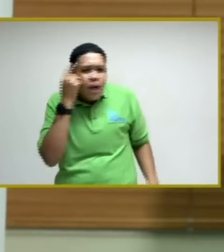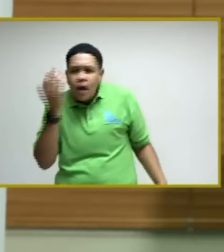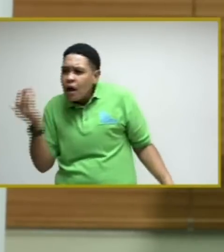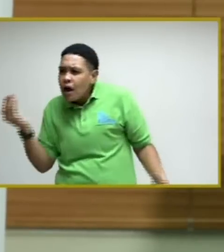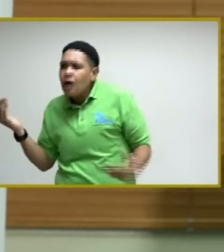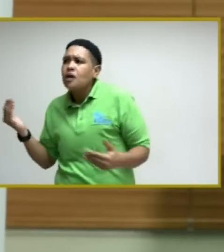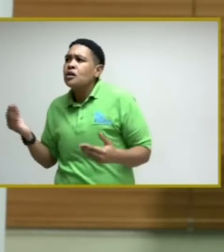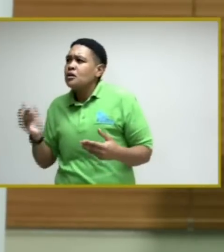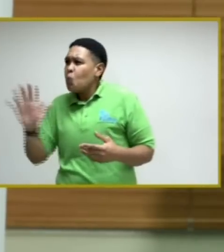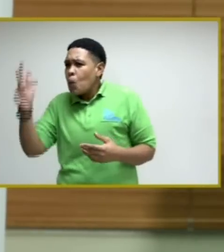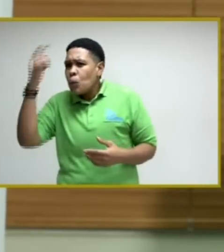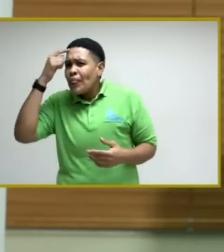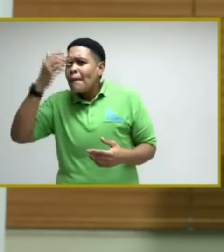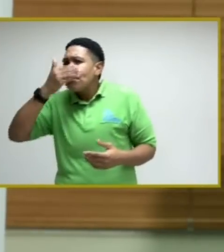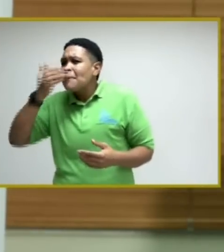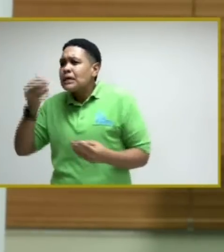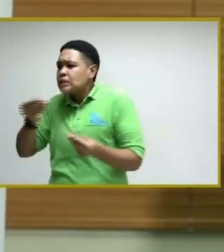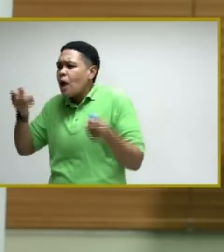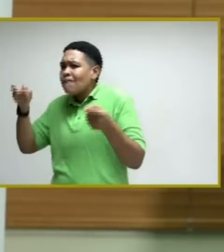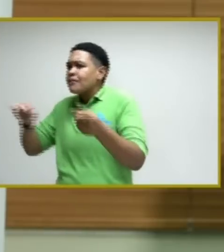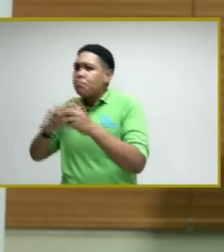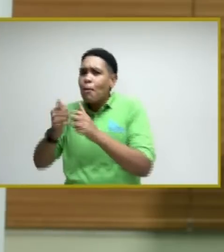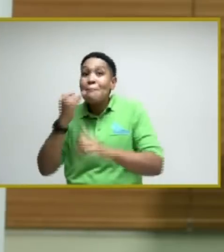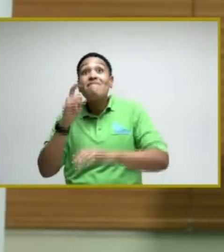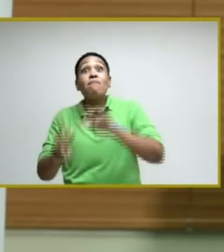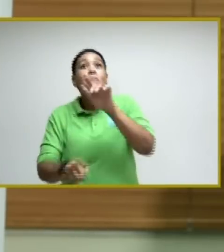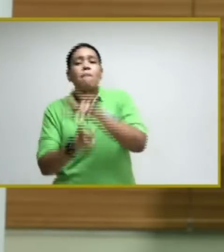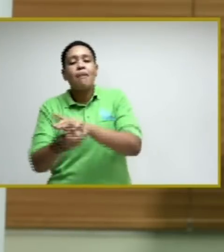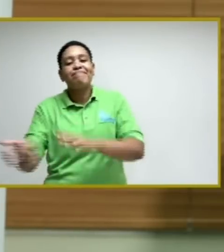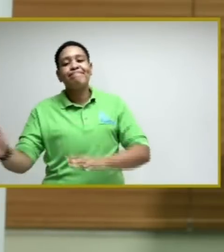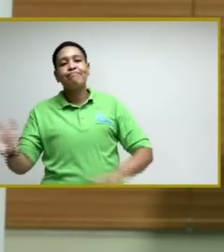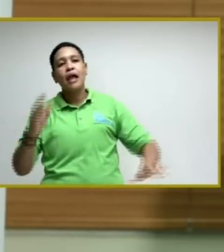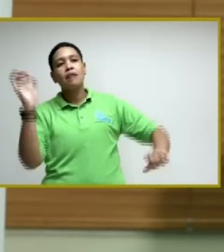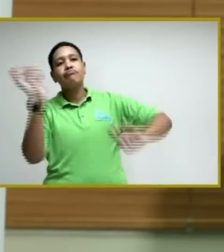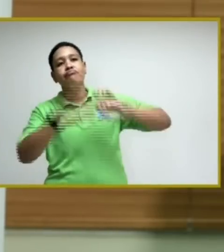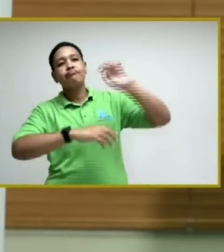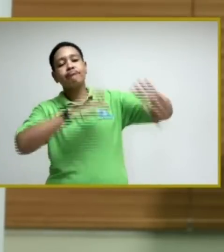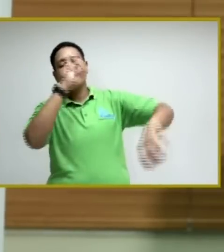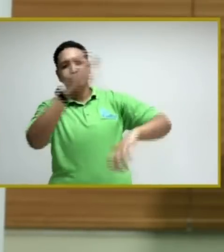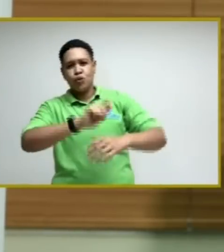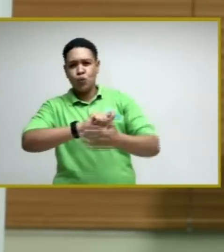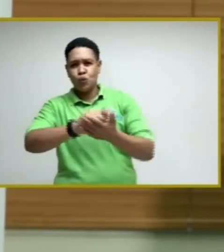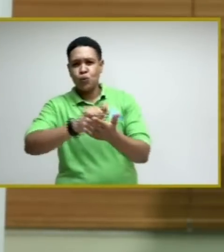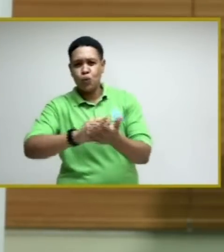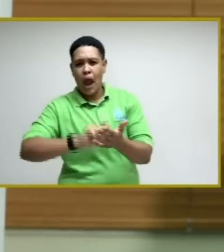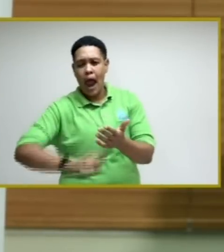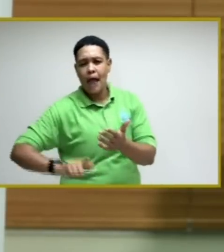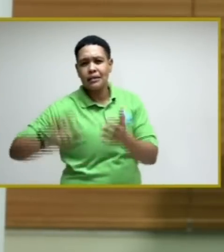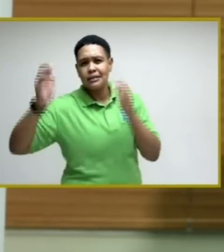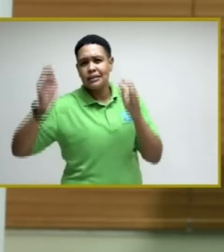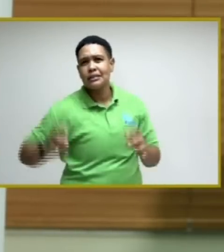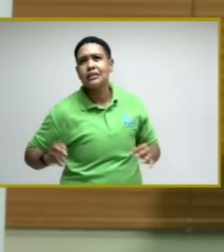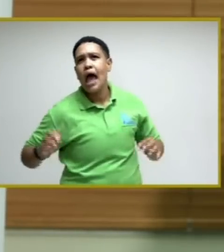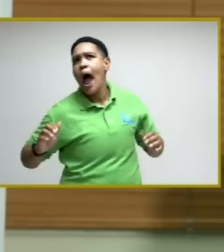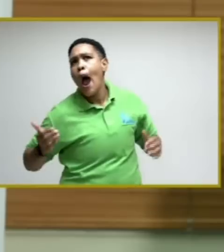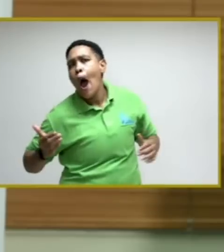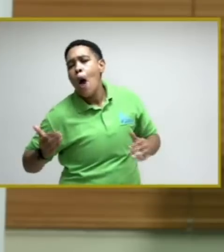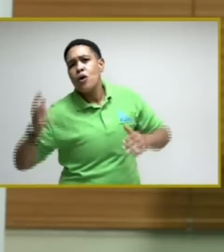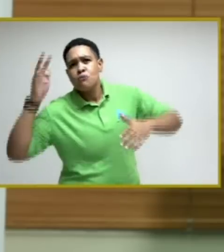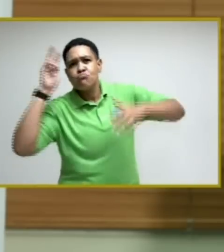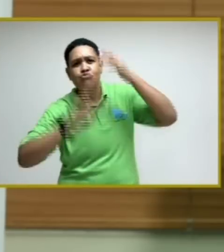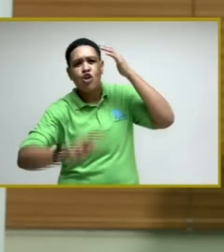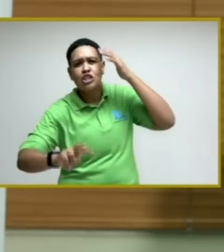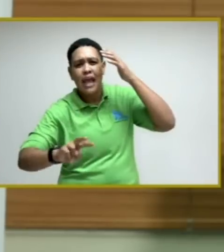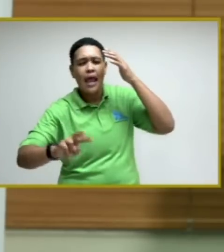provide their best case scenario, to write that playbook and to project and to predict. It's